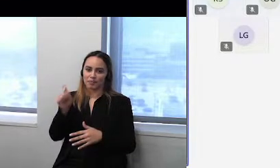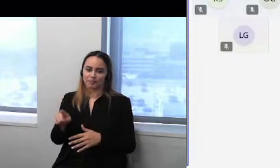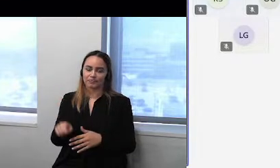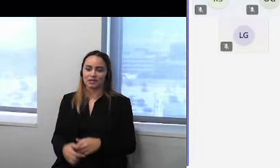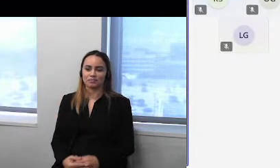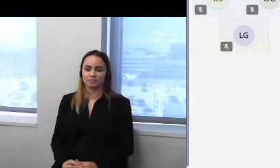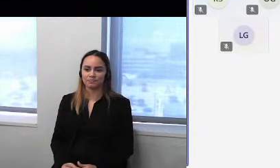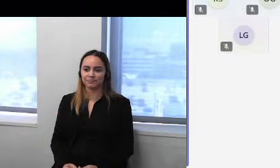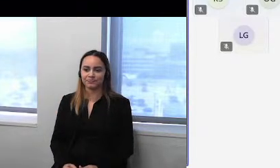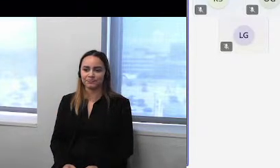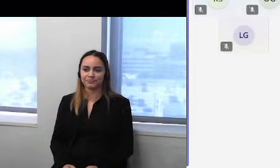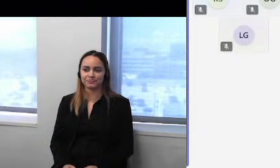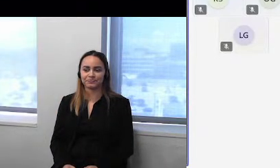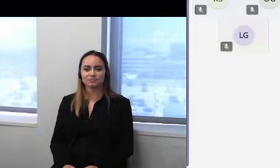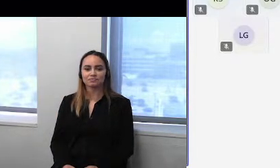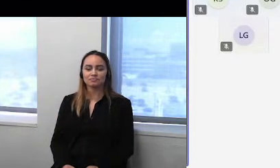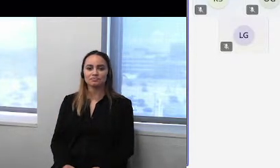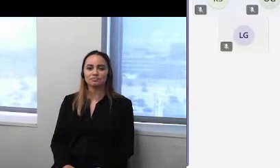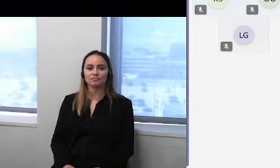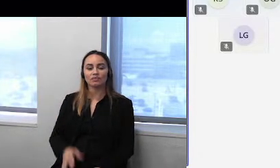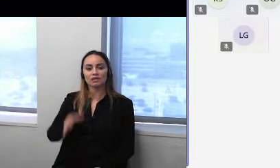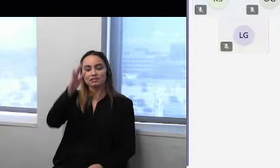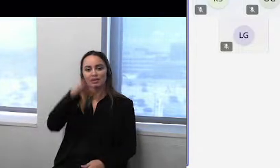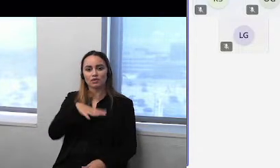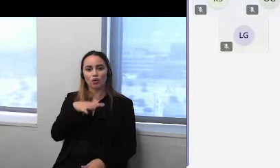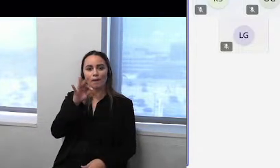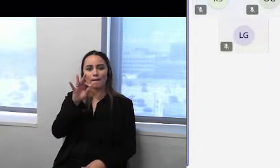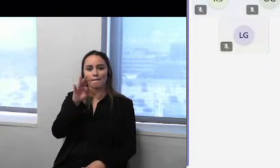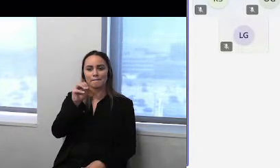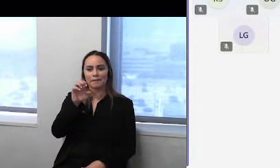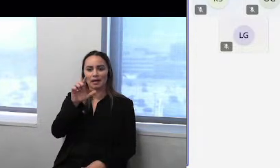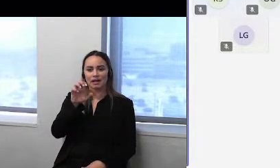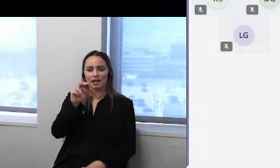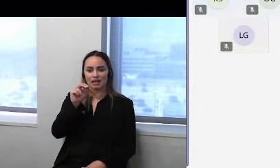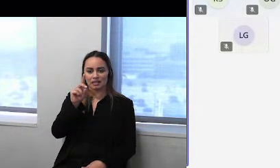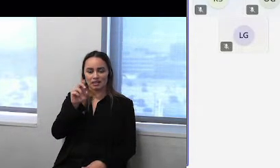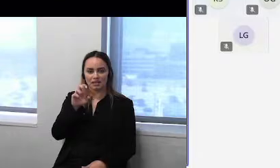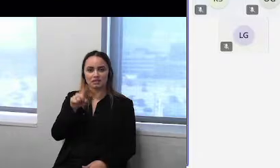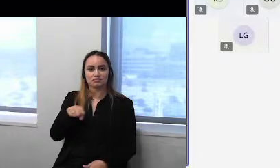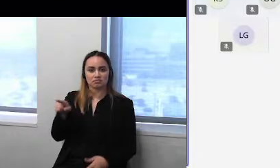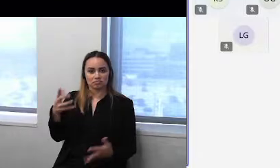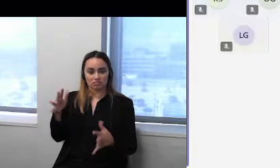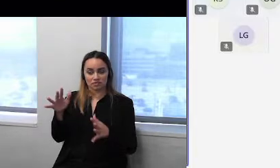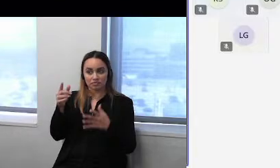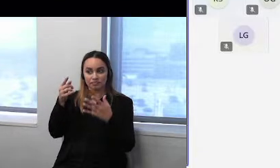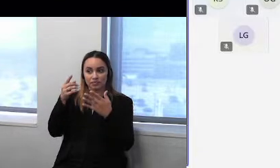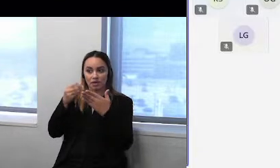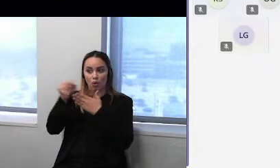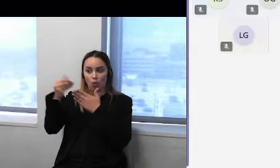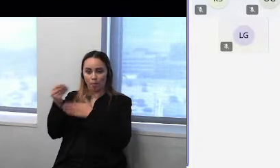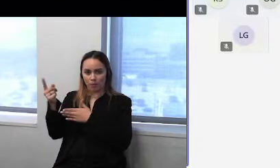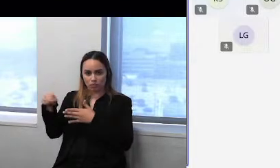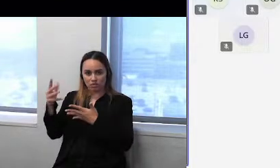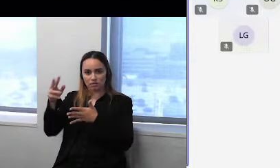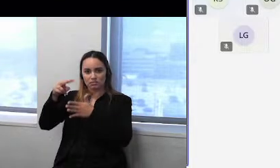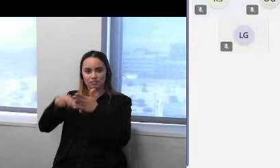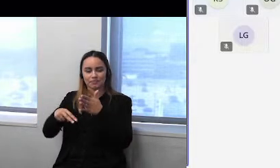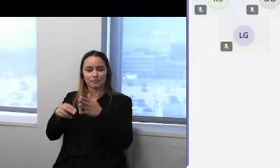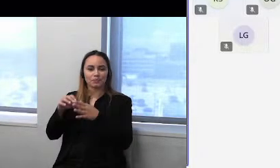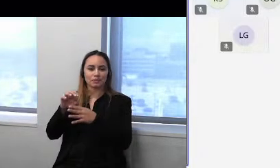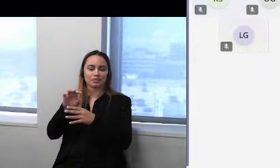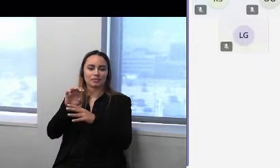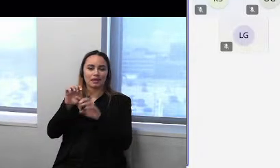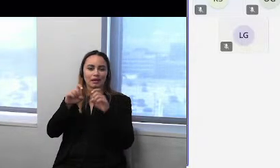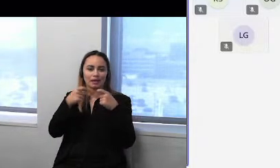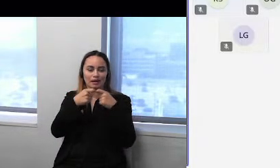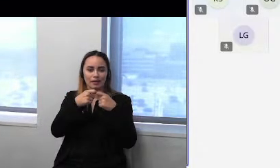Mr. Melendez, are you familiar with power purchase and operating agreements? I am familiar. You are? Could you confirm for me